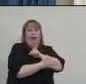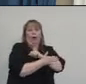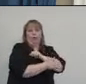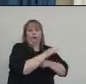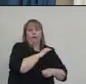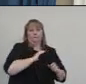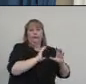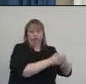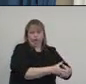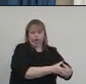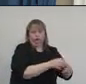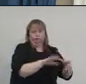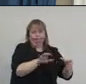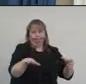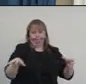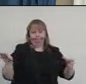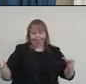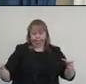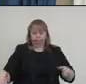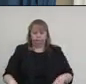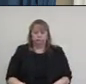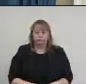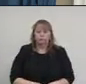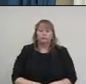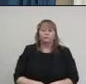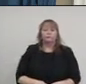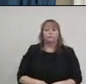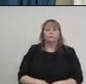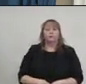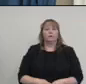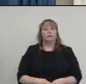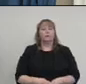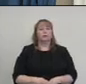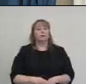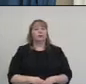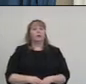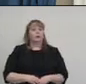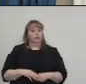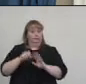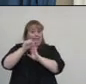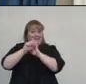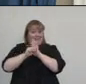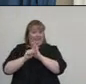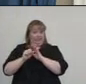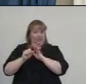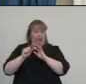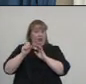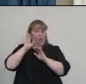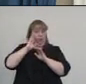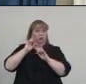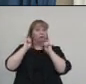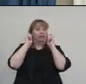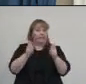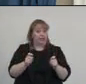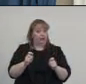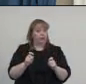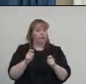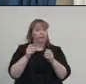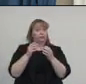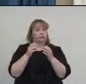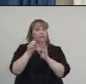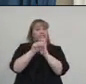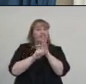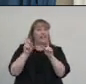this state-managed, locally executed roadmap, the state will continue to issue statewide standards